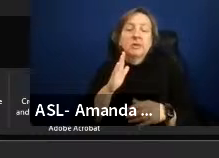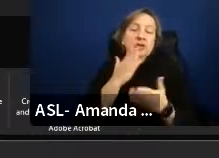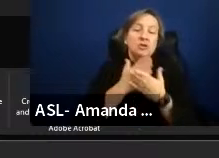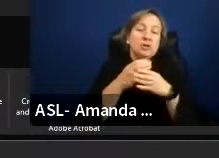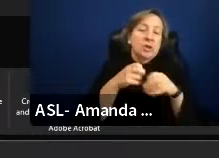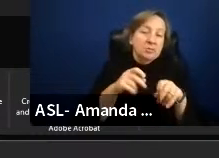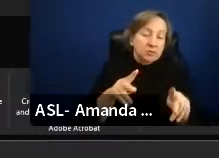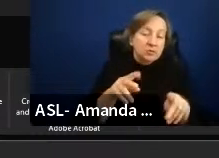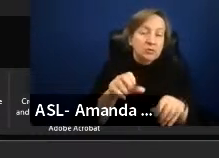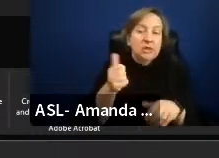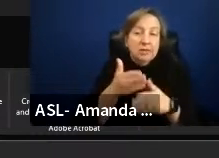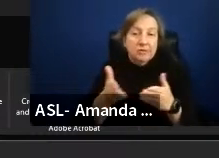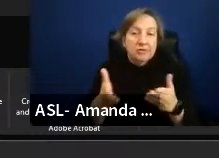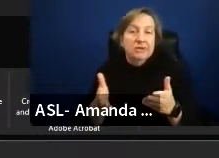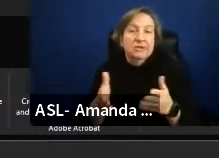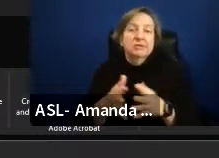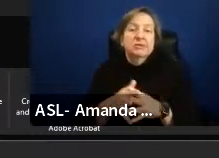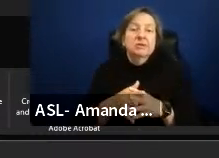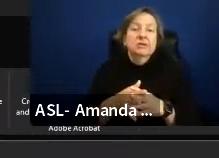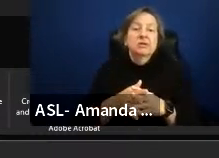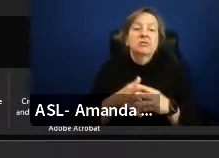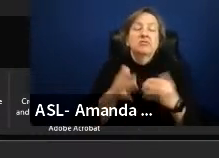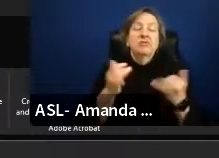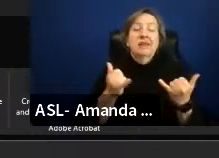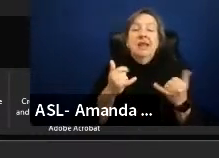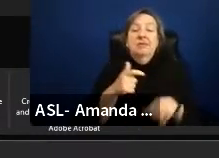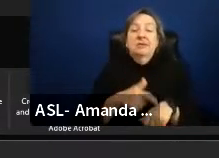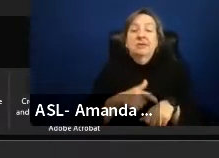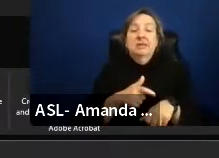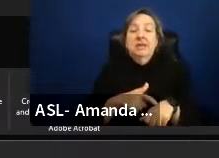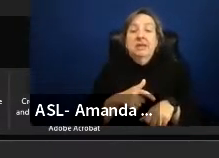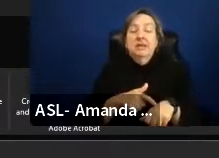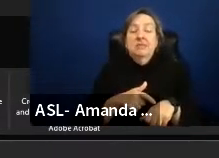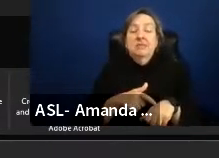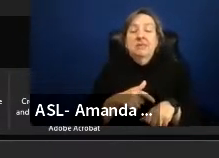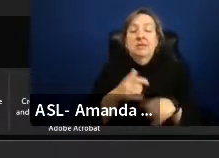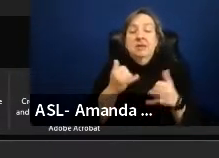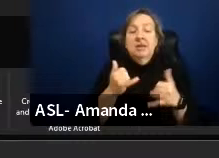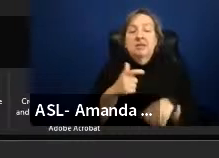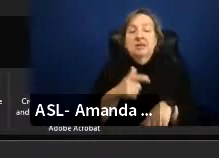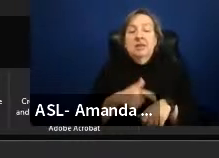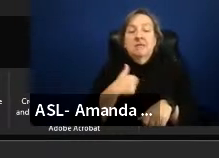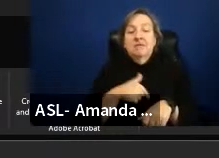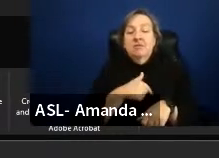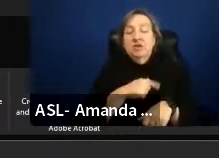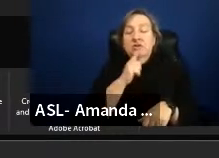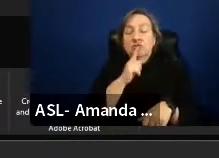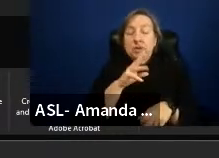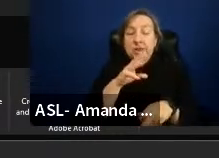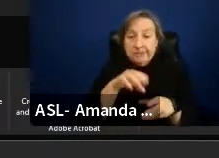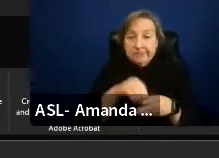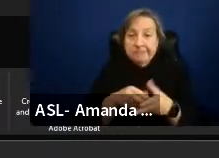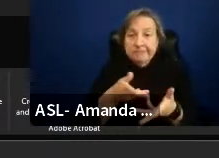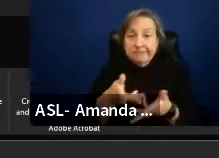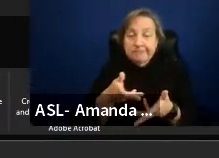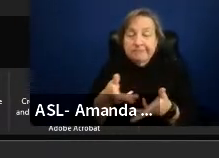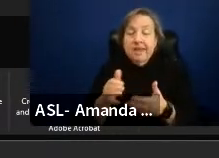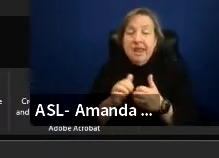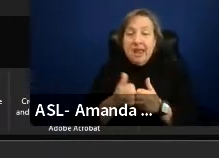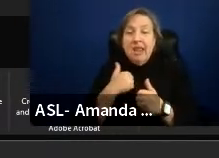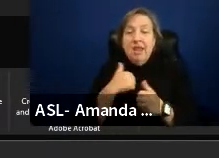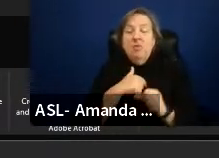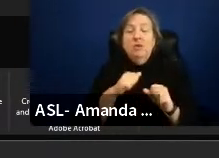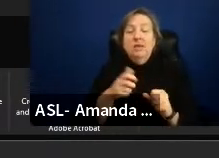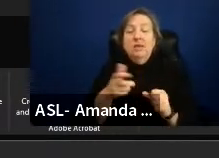some other things. Now is the time, it's past the time actually, but now is the time for us to really be engaging with however we can